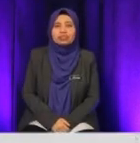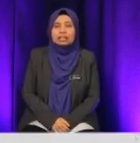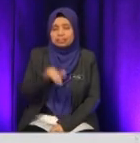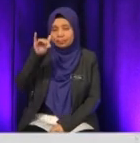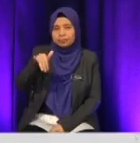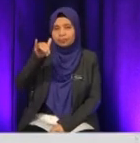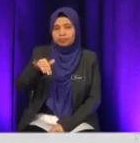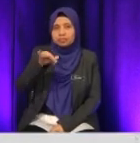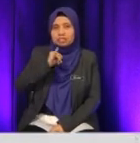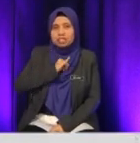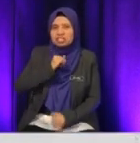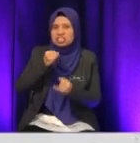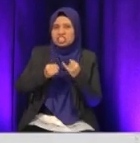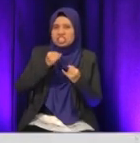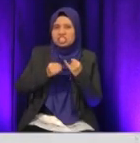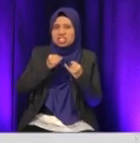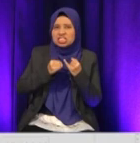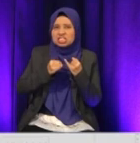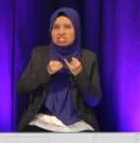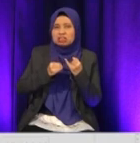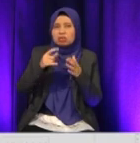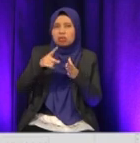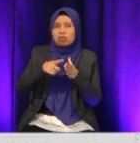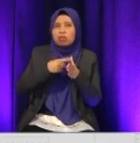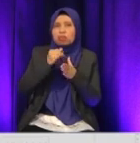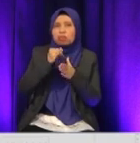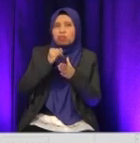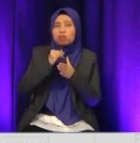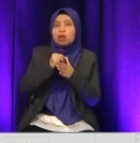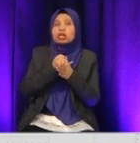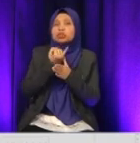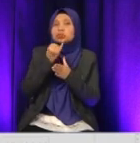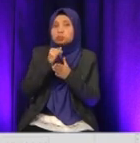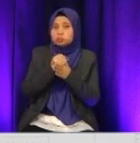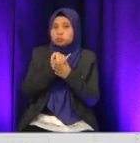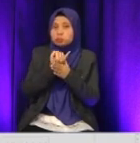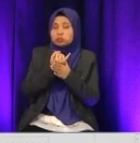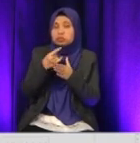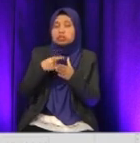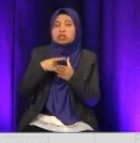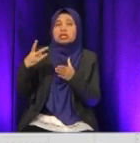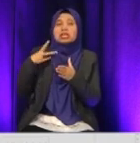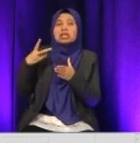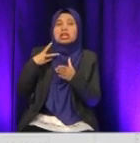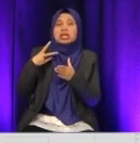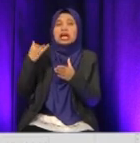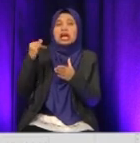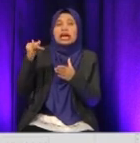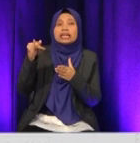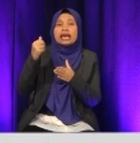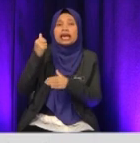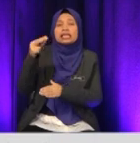Yes, last year during the pandemic, I actually joined, I volunteered in an event